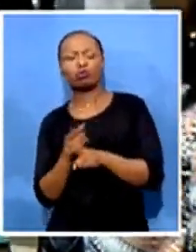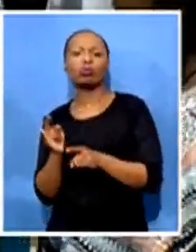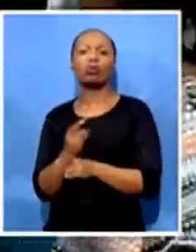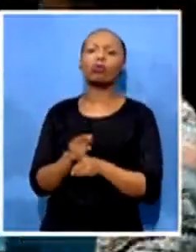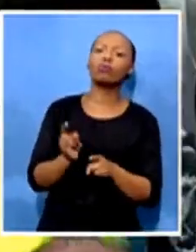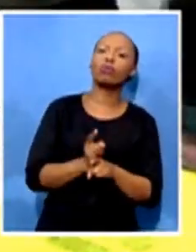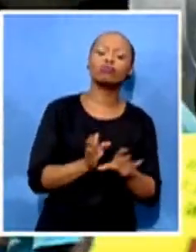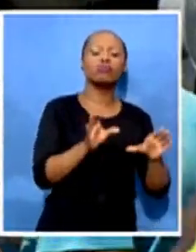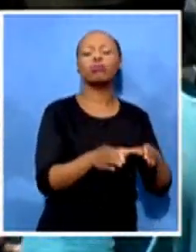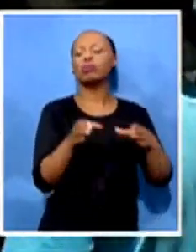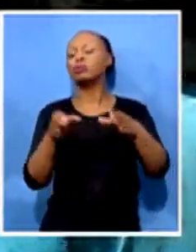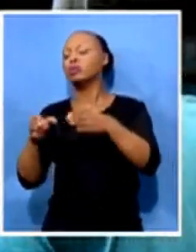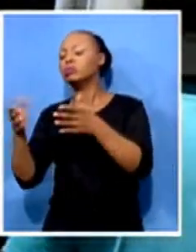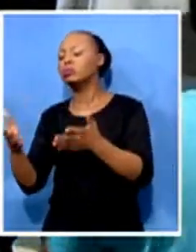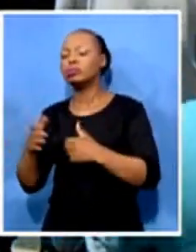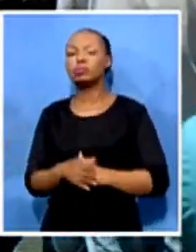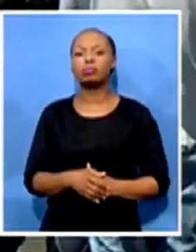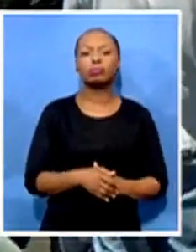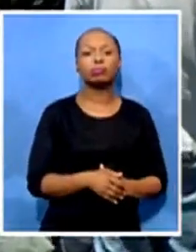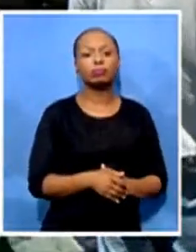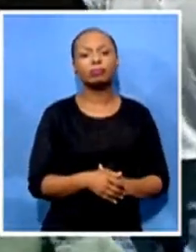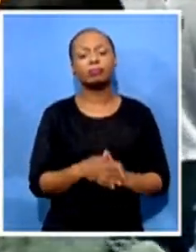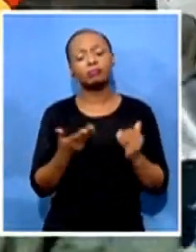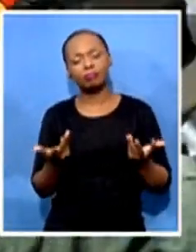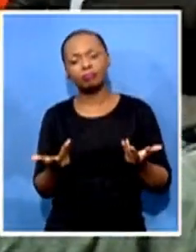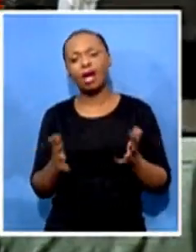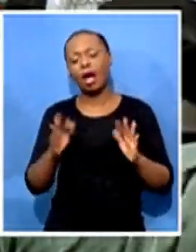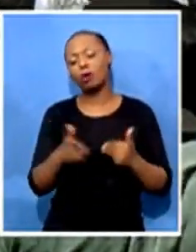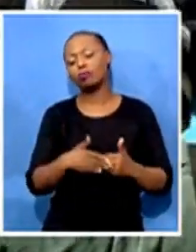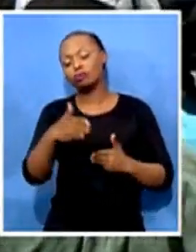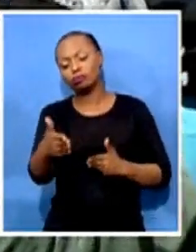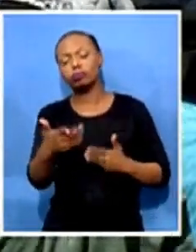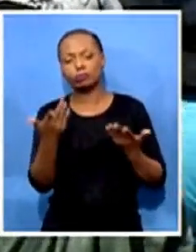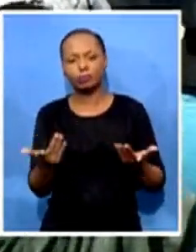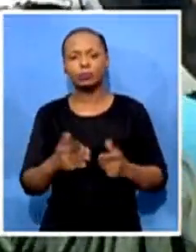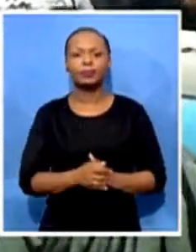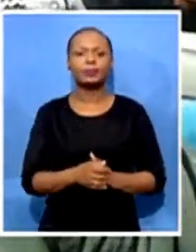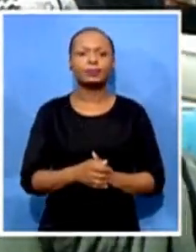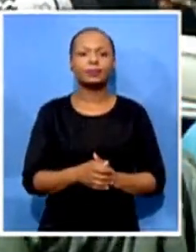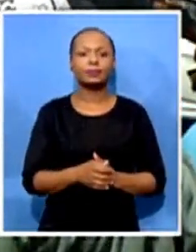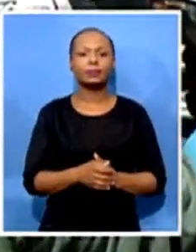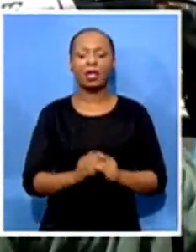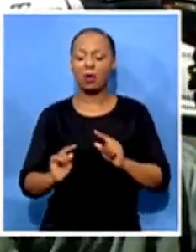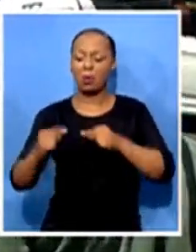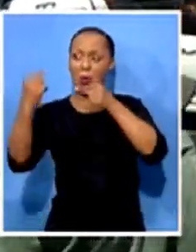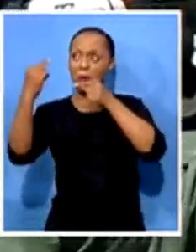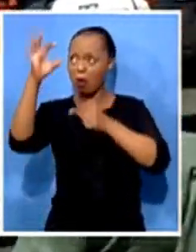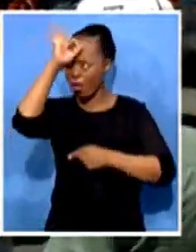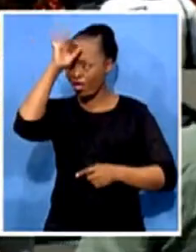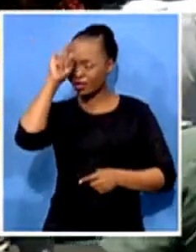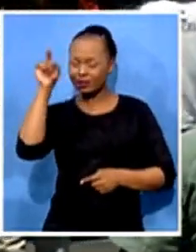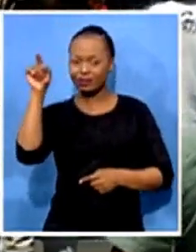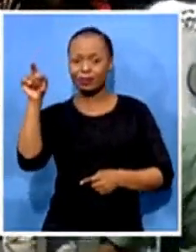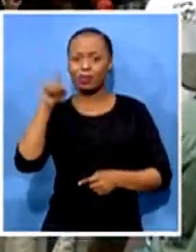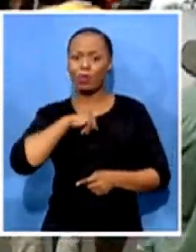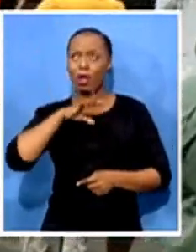clarity in terms of their way forward now. Earlier on, they were accusing police of being heavy-handed, of provoking